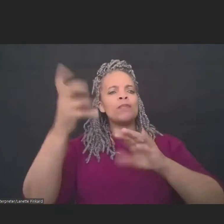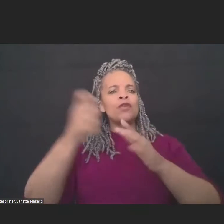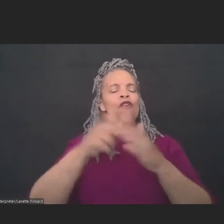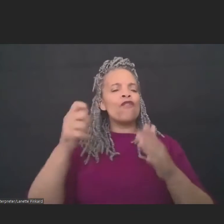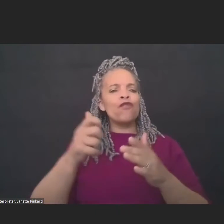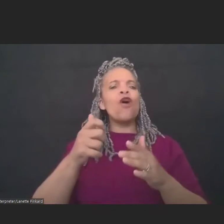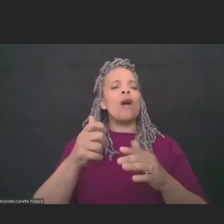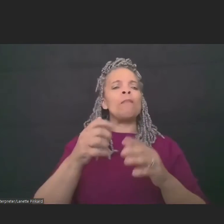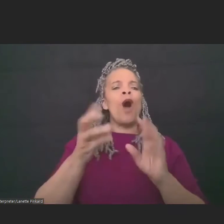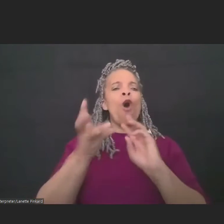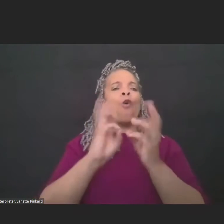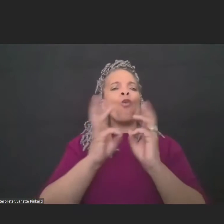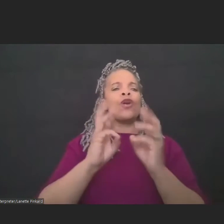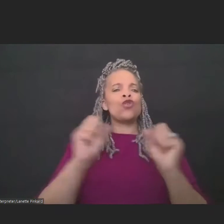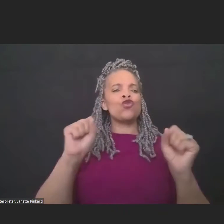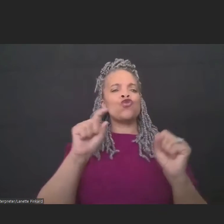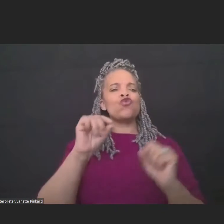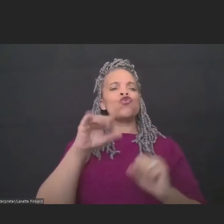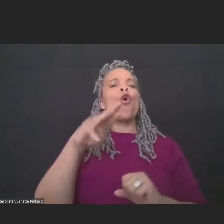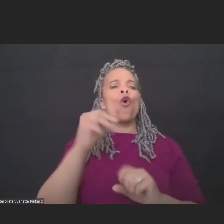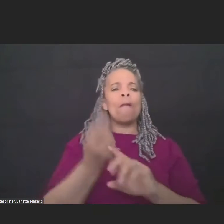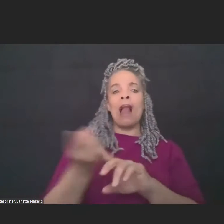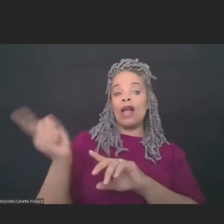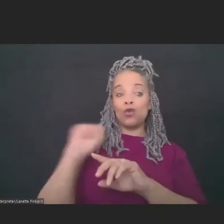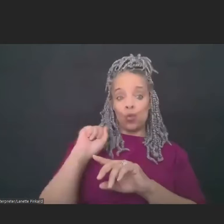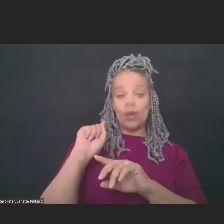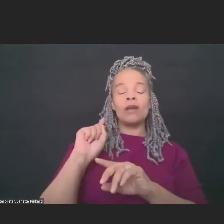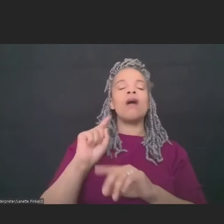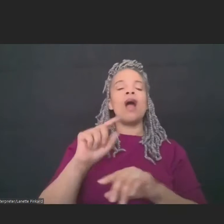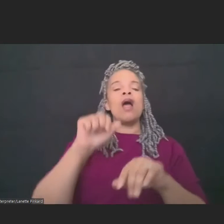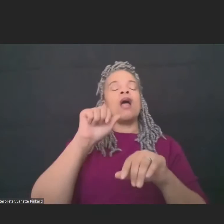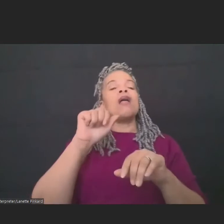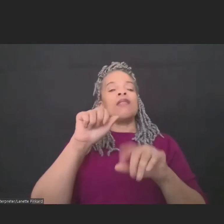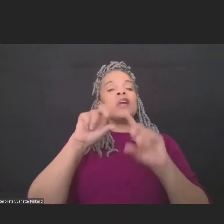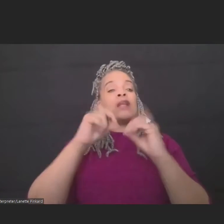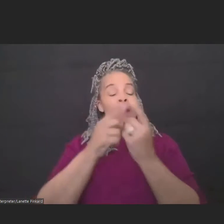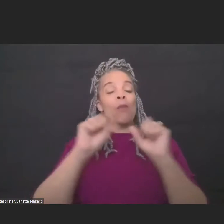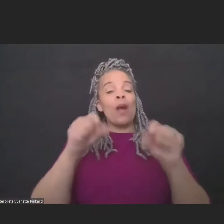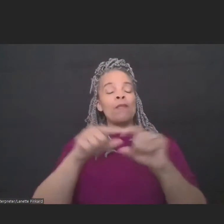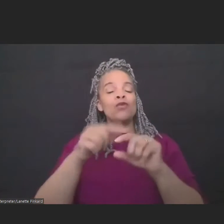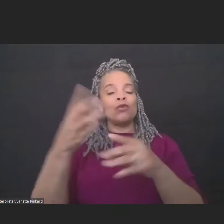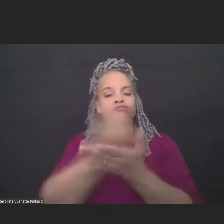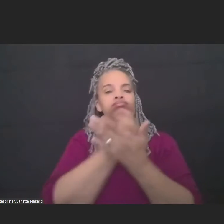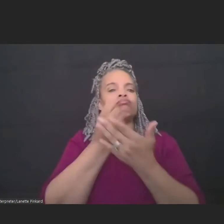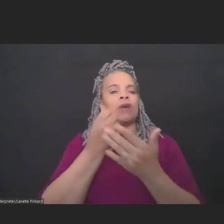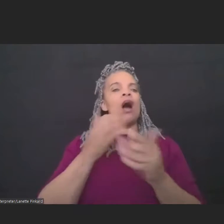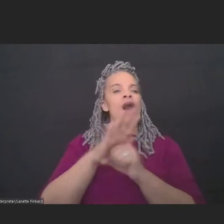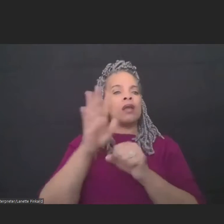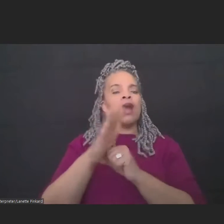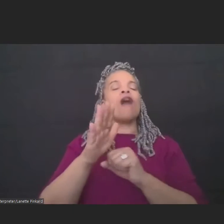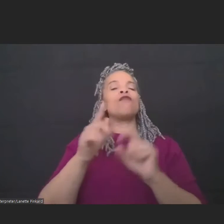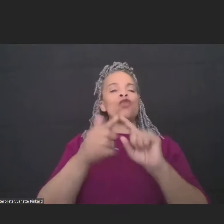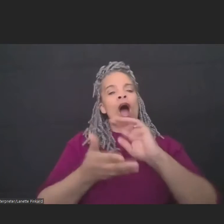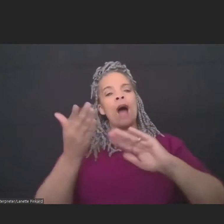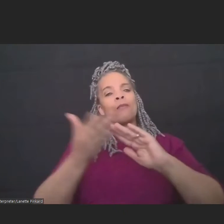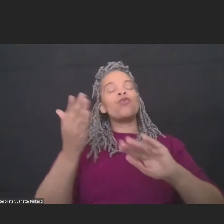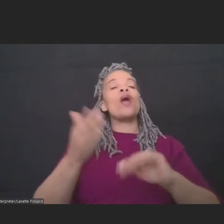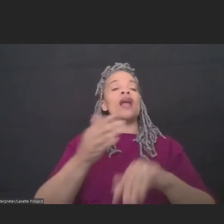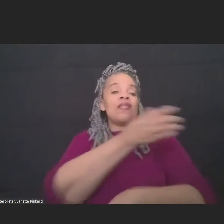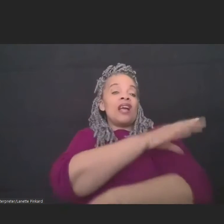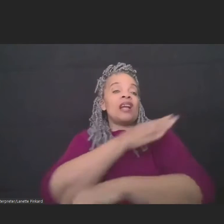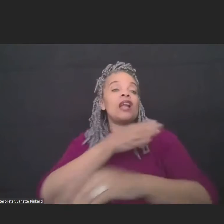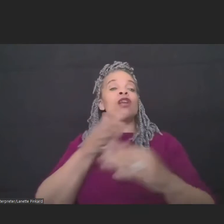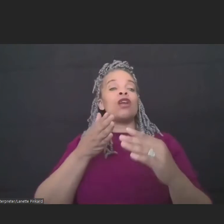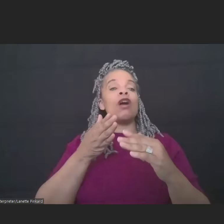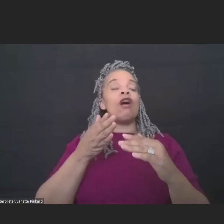storm last week. The department was able to secure enough vaccine to operate the clinic through Saturday due to a willingness of some of